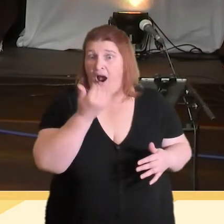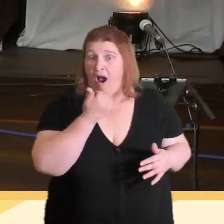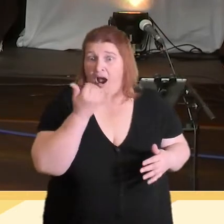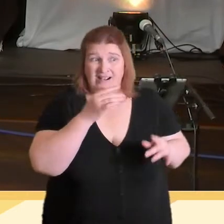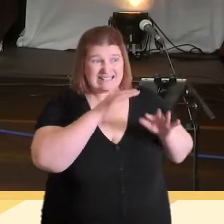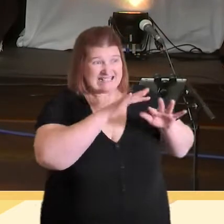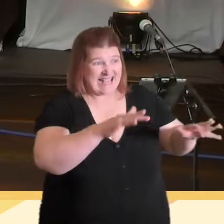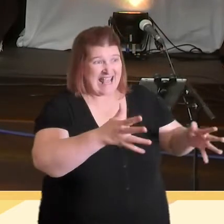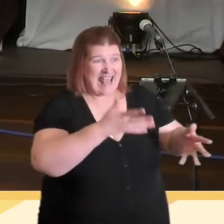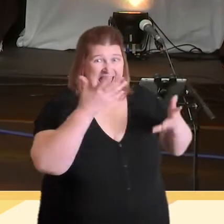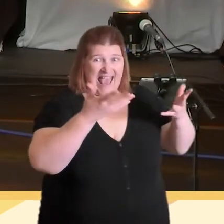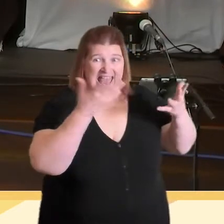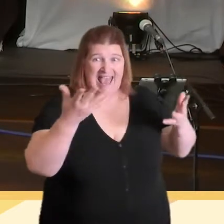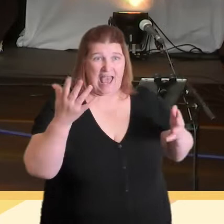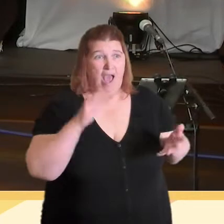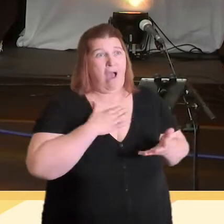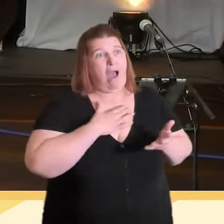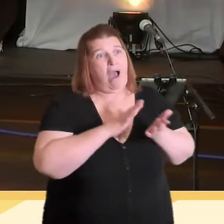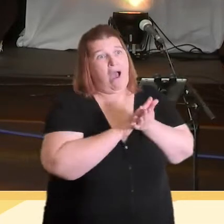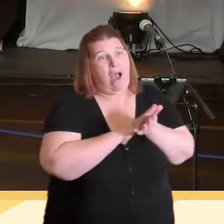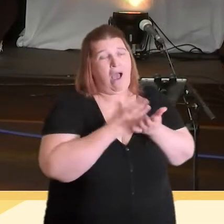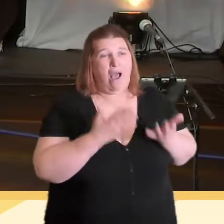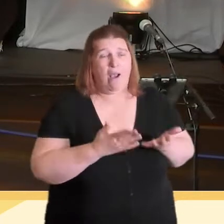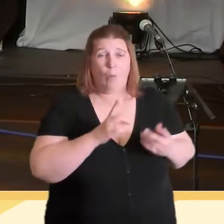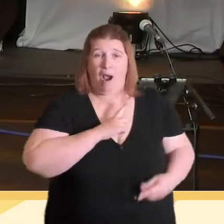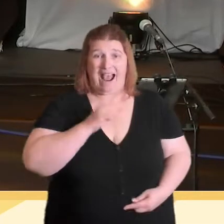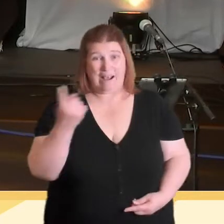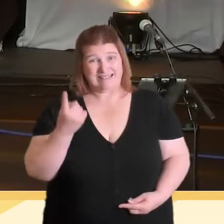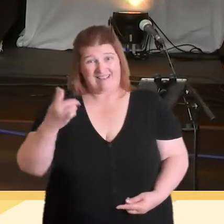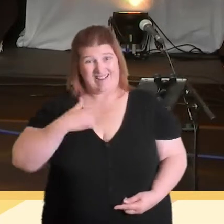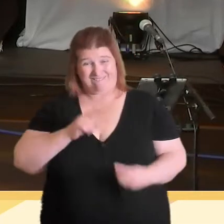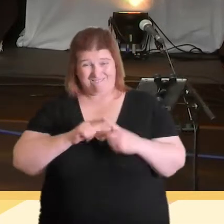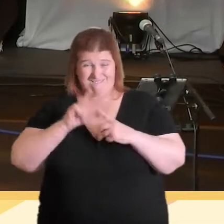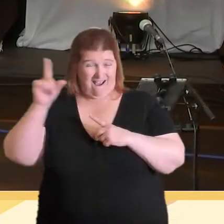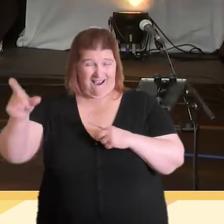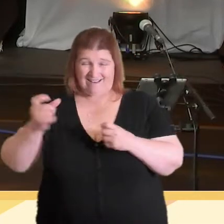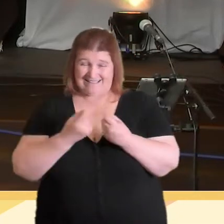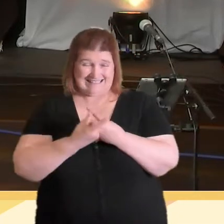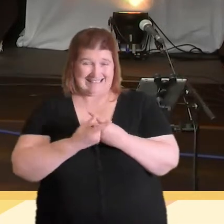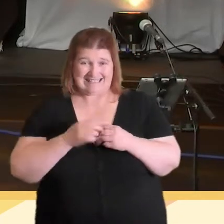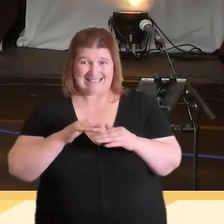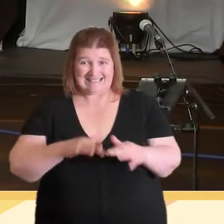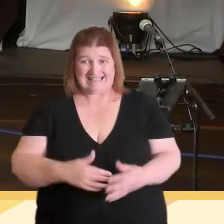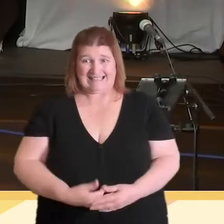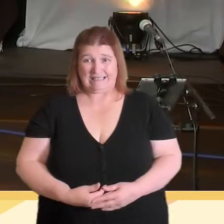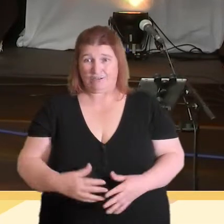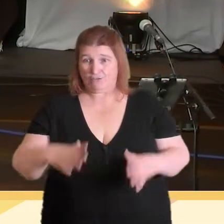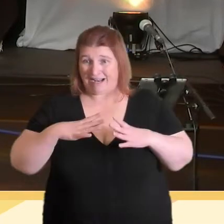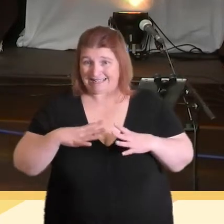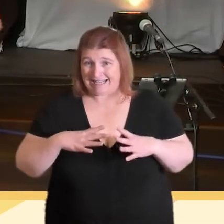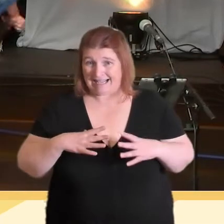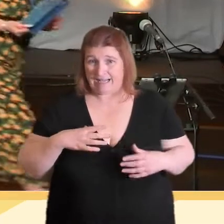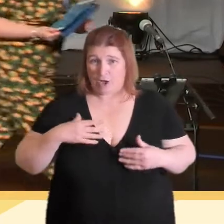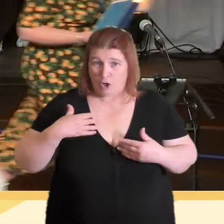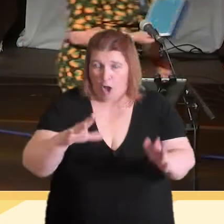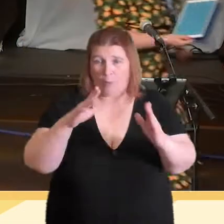air that we've got at the moment. So, are you ready? Yeah. On your marks, get set,